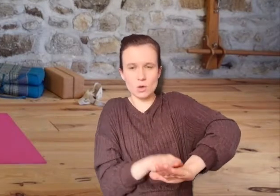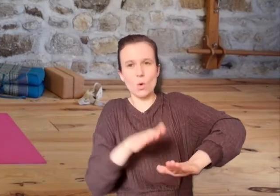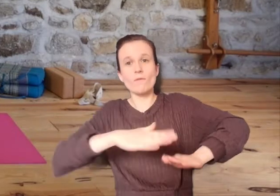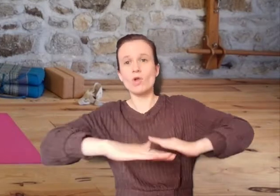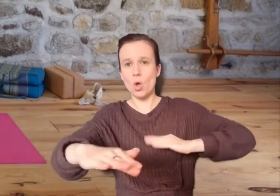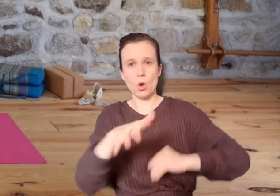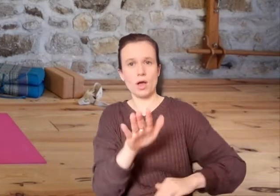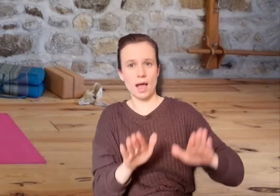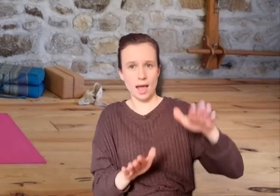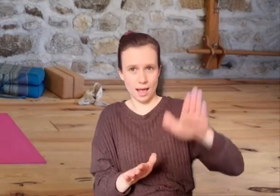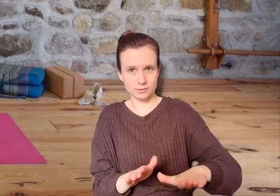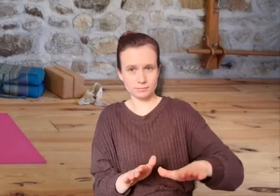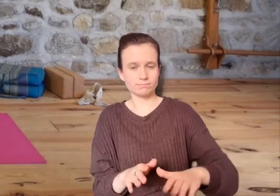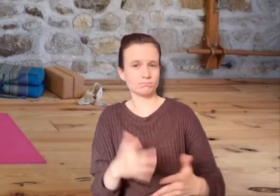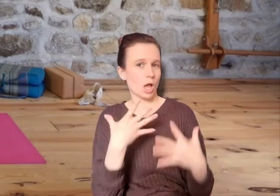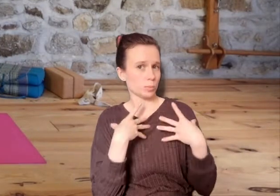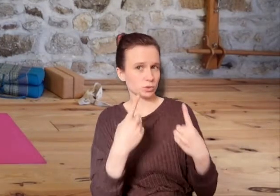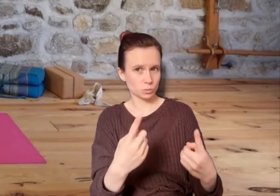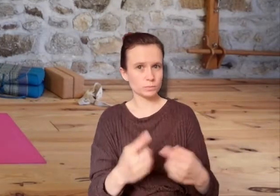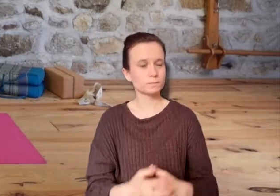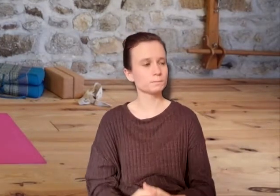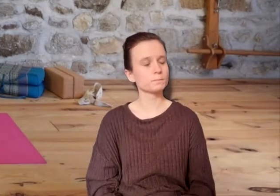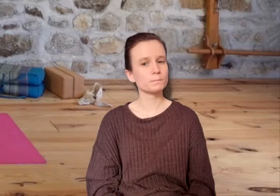Continue the breath here. We're going to talk about this top arm for a moment.